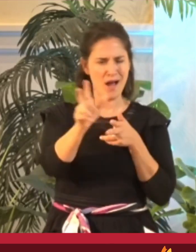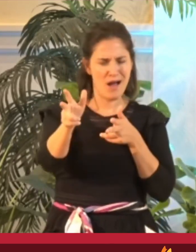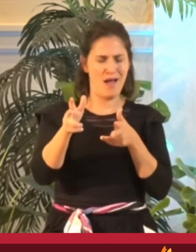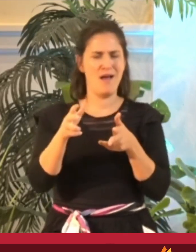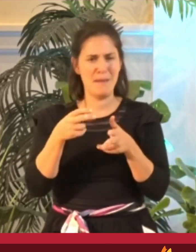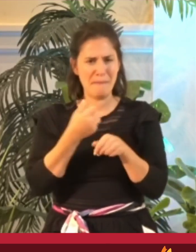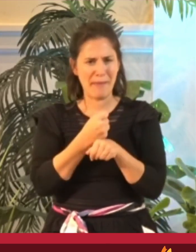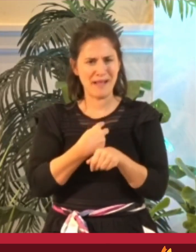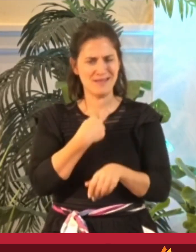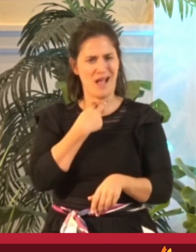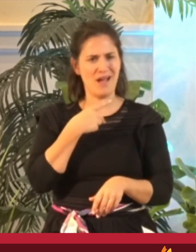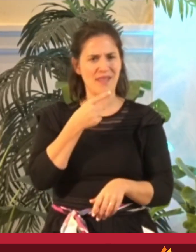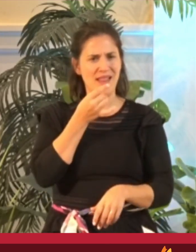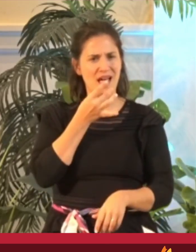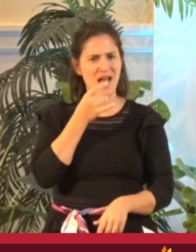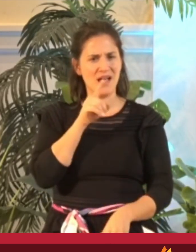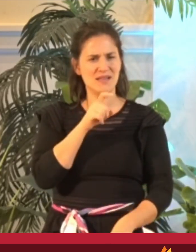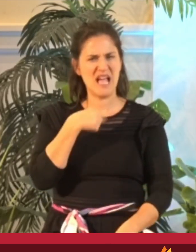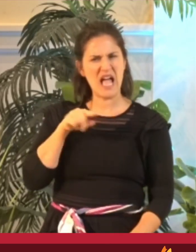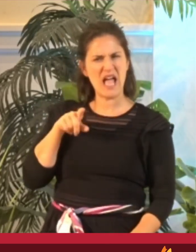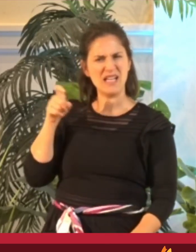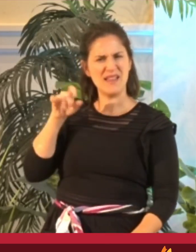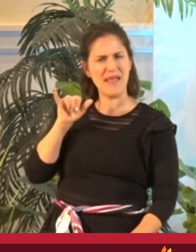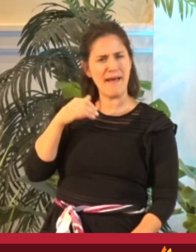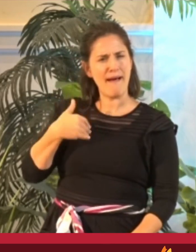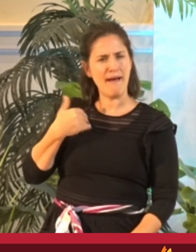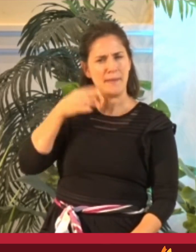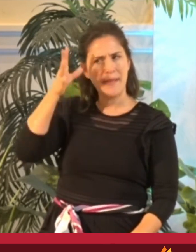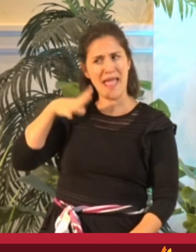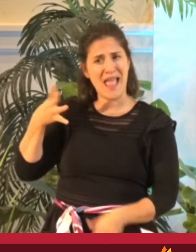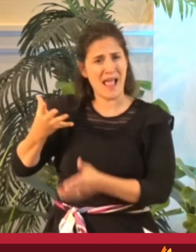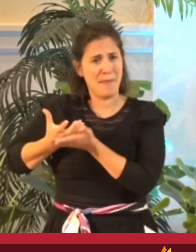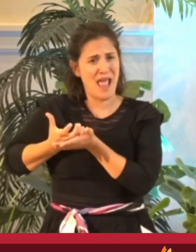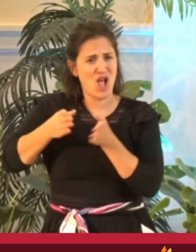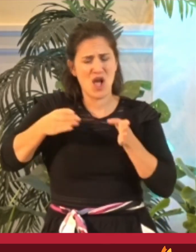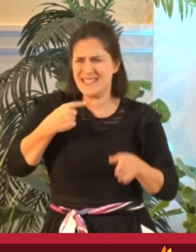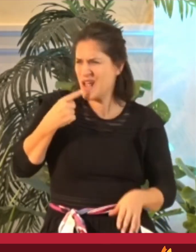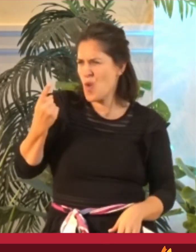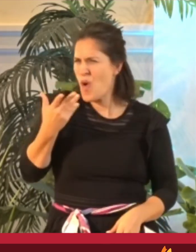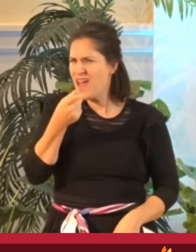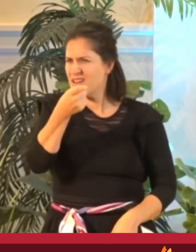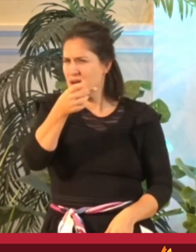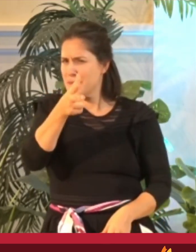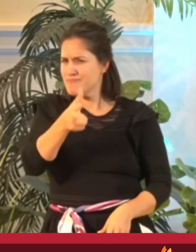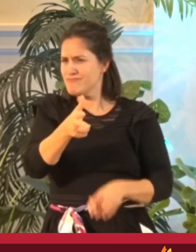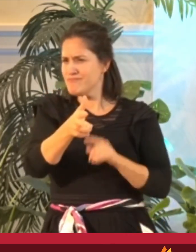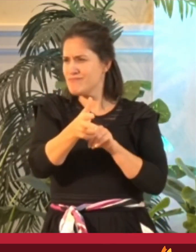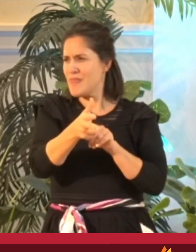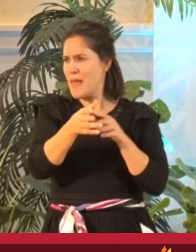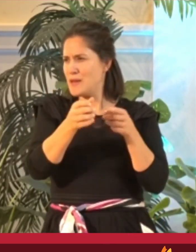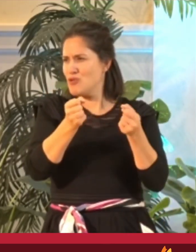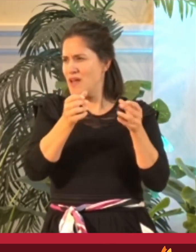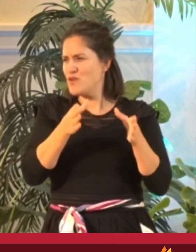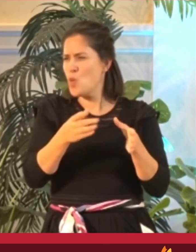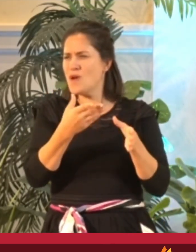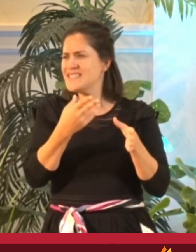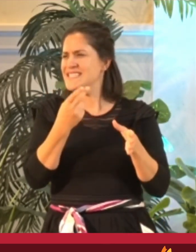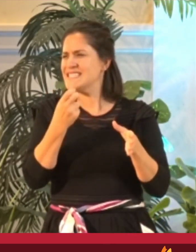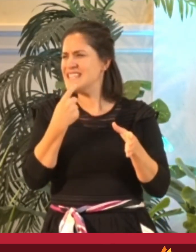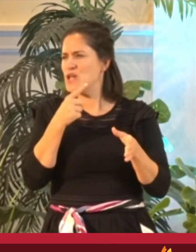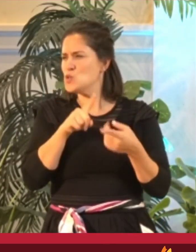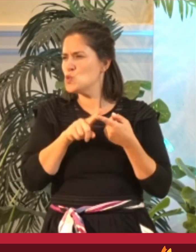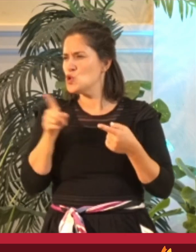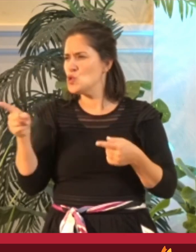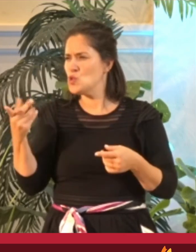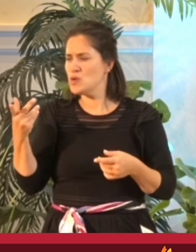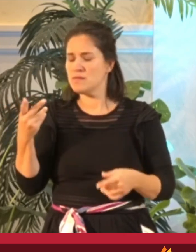I asked the young man, I said, what did he say to you? He said, I was worthless and that I needed a